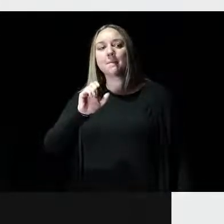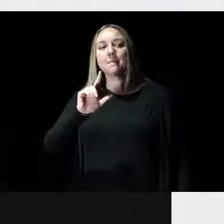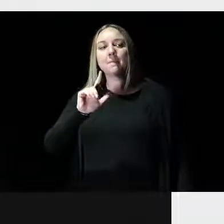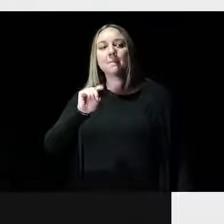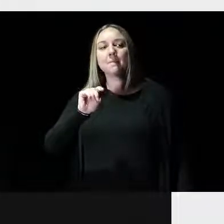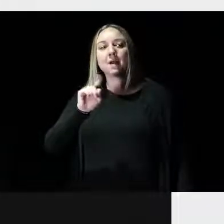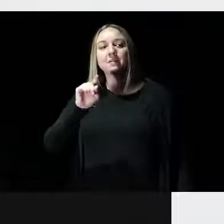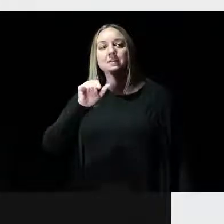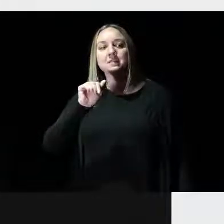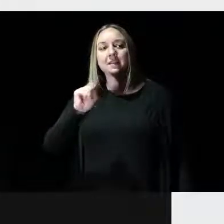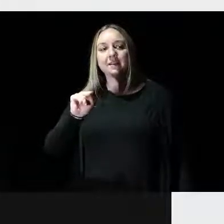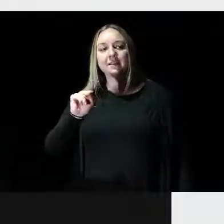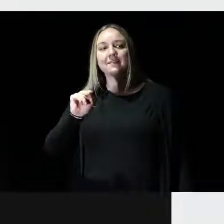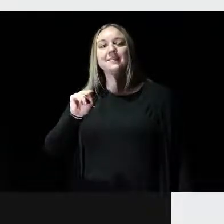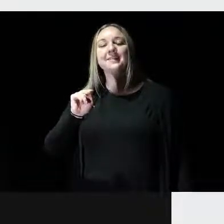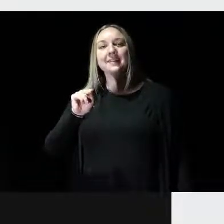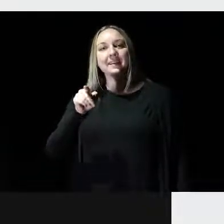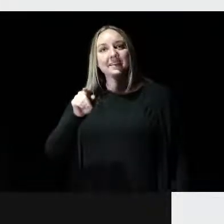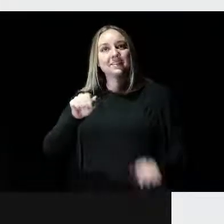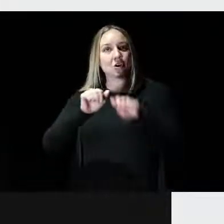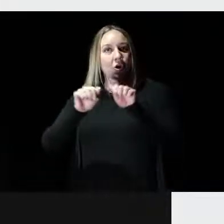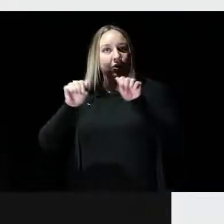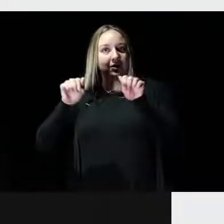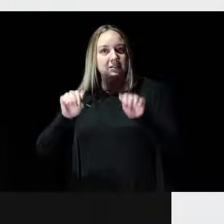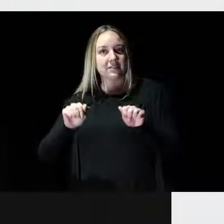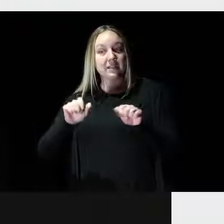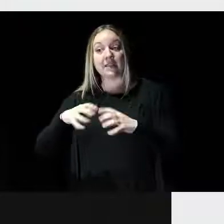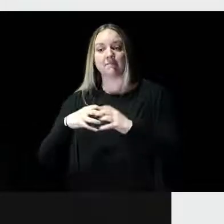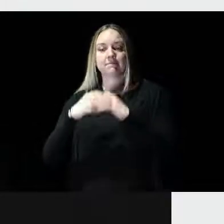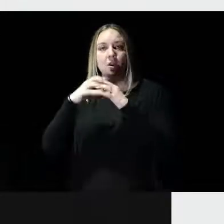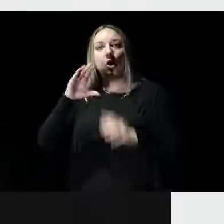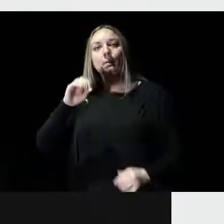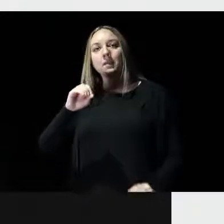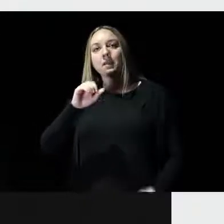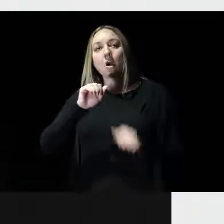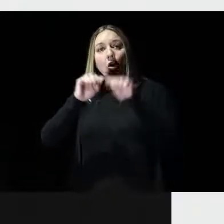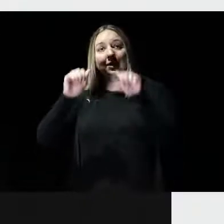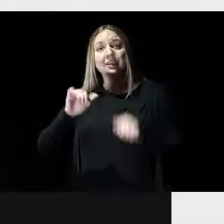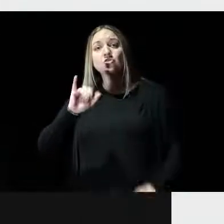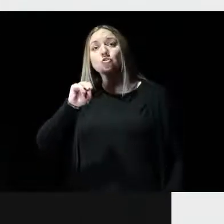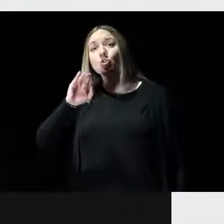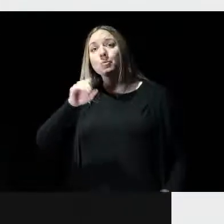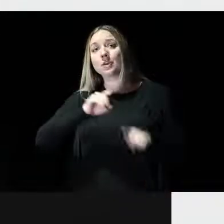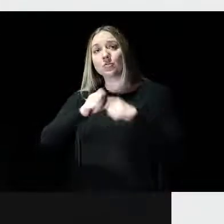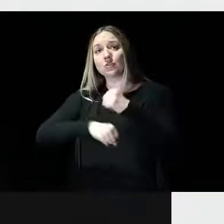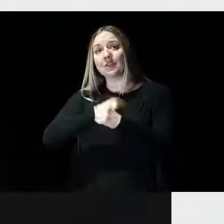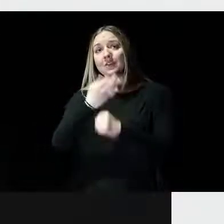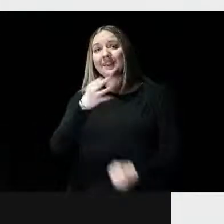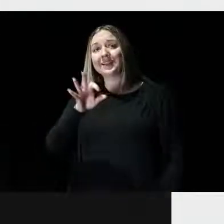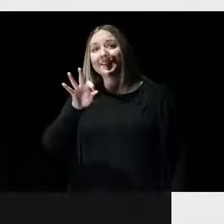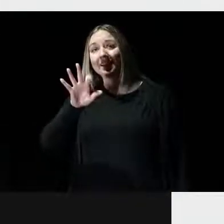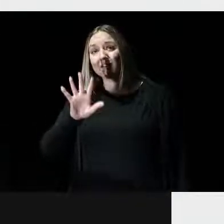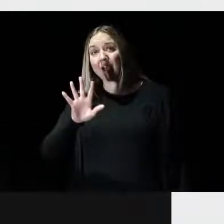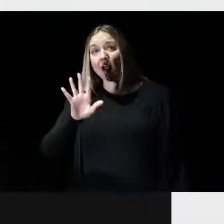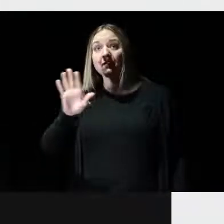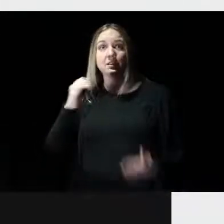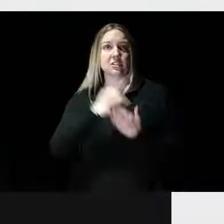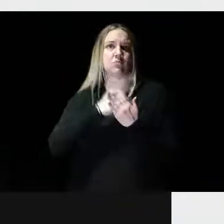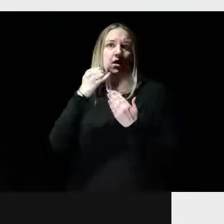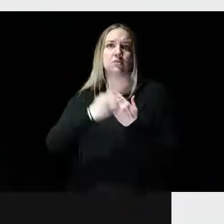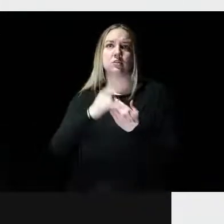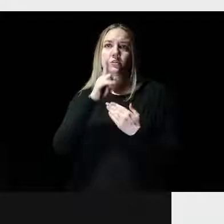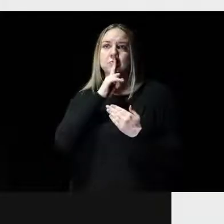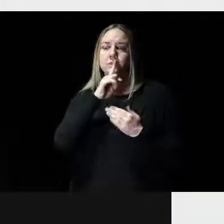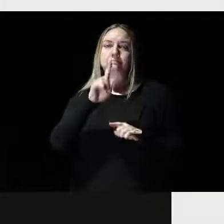Michael founded Michael Maltzan Architecture Incorporated in 1995. His projects cross a wide range